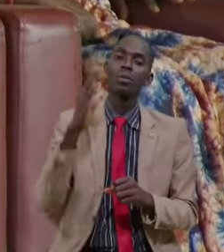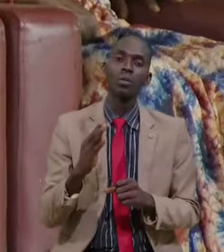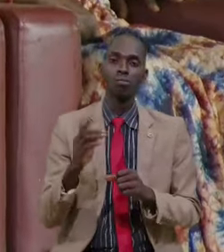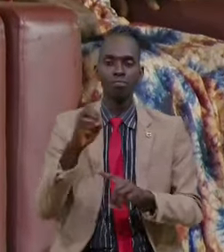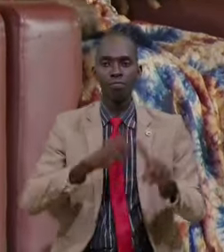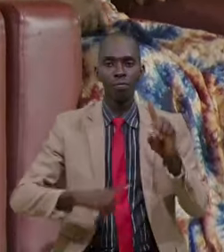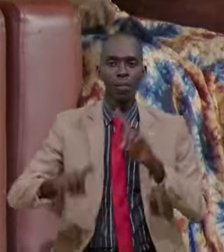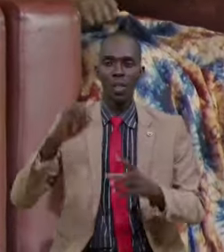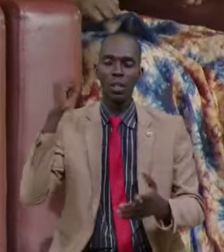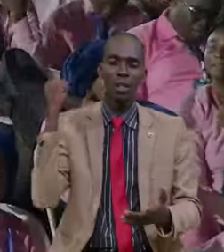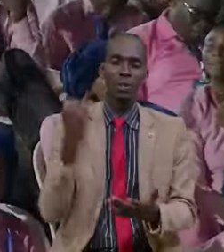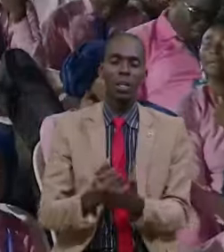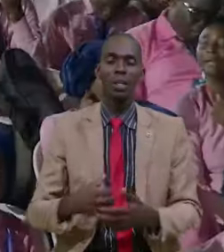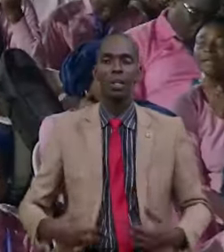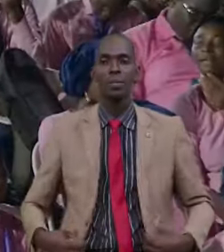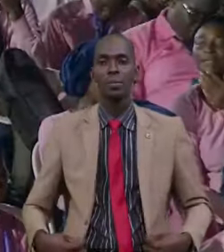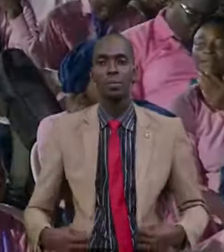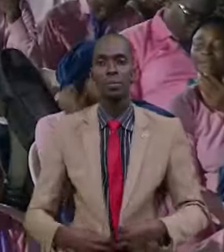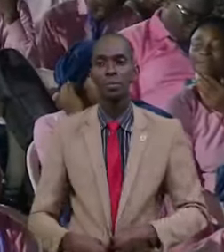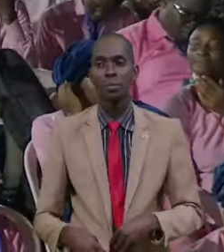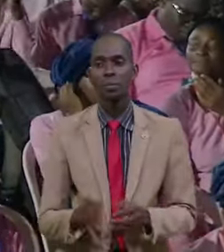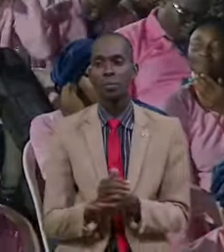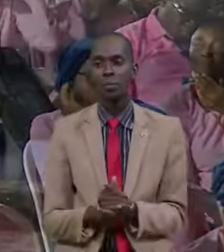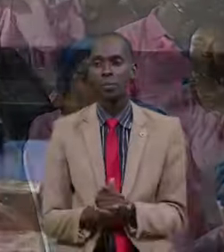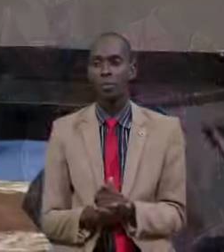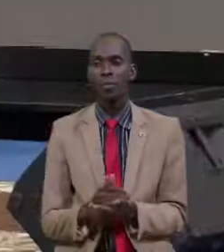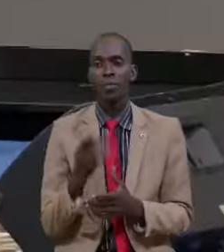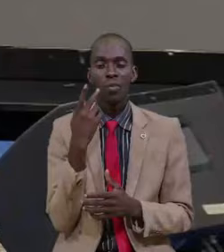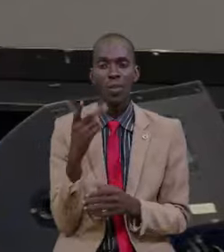good amen. Look at